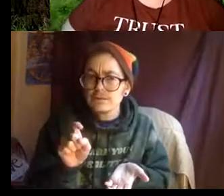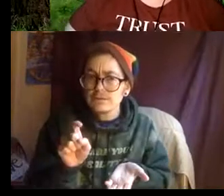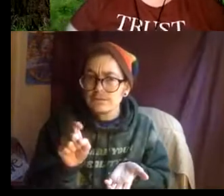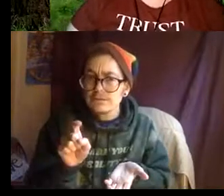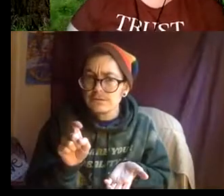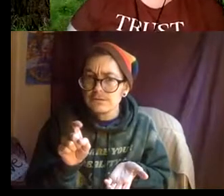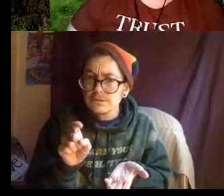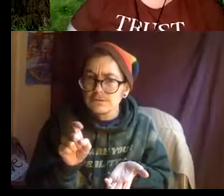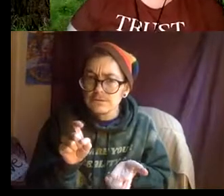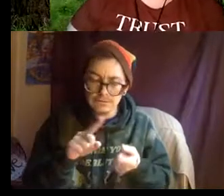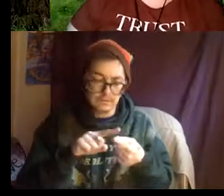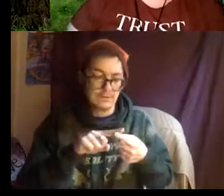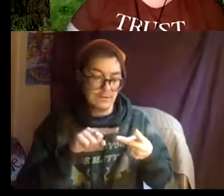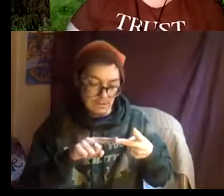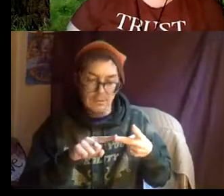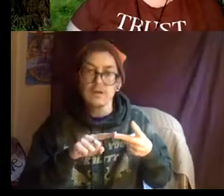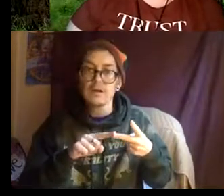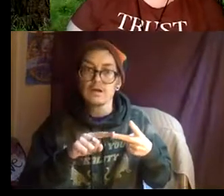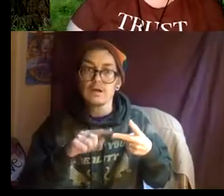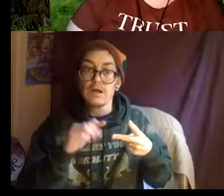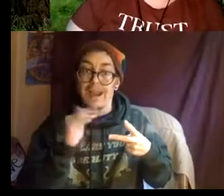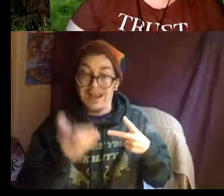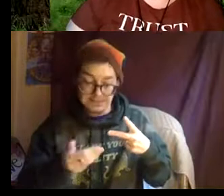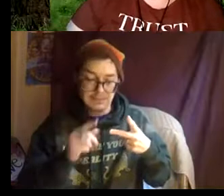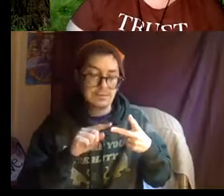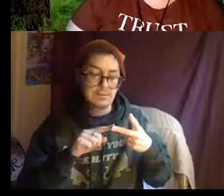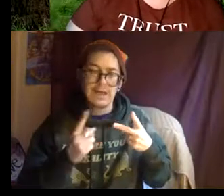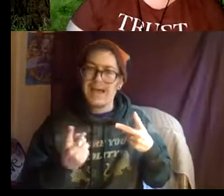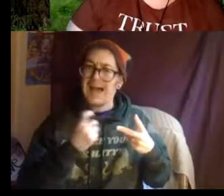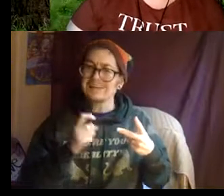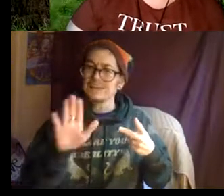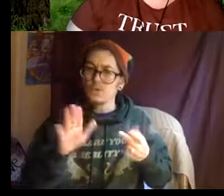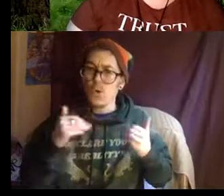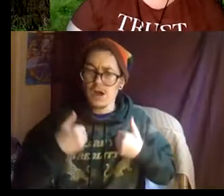more supported, to get the support you need?